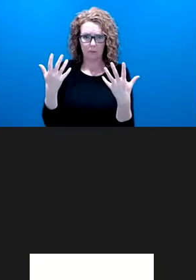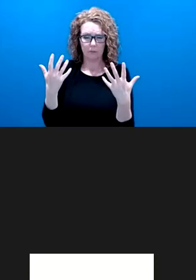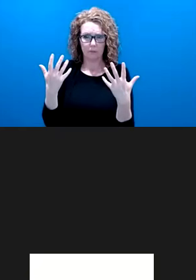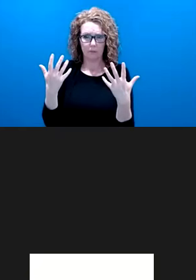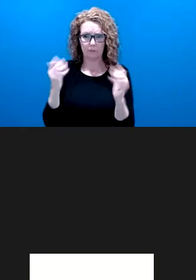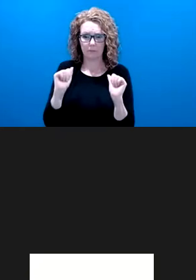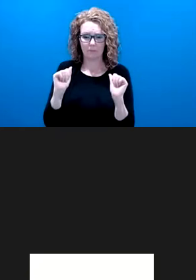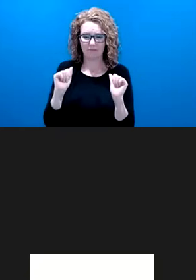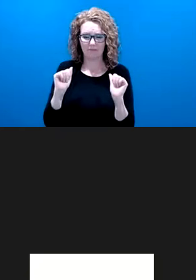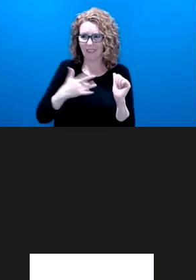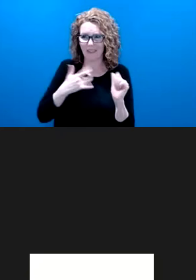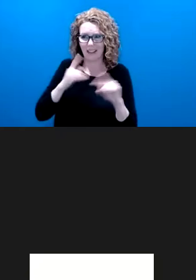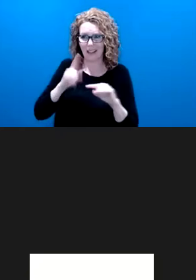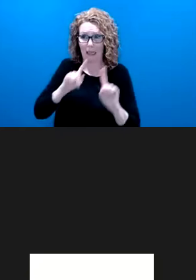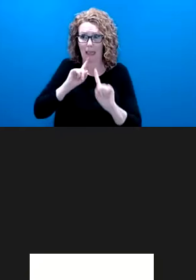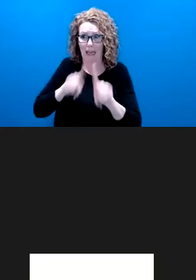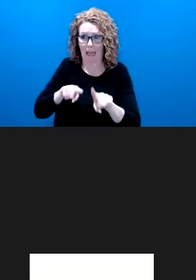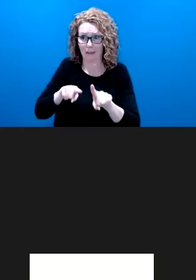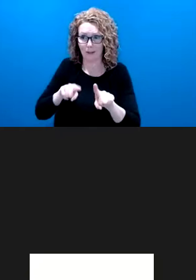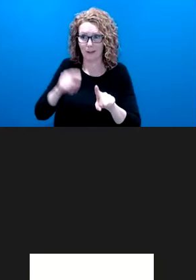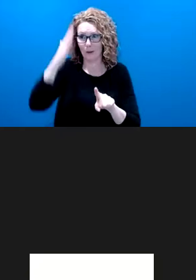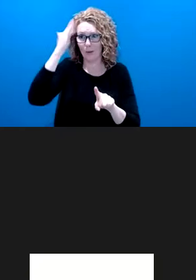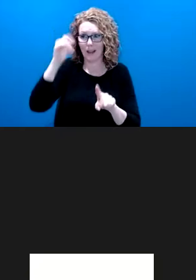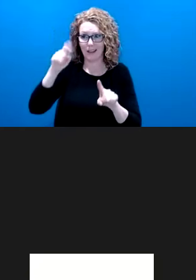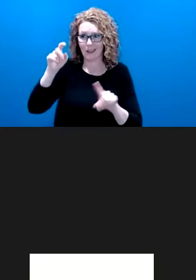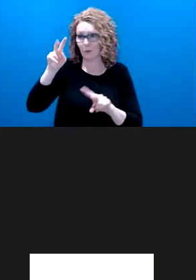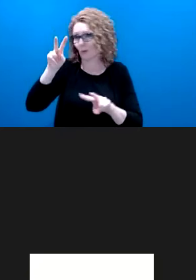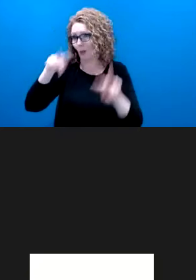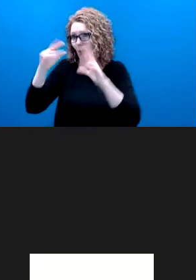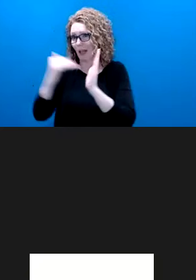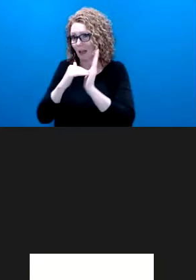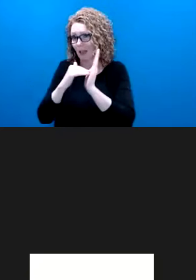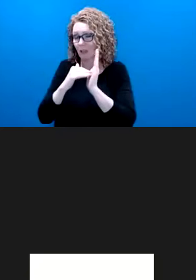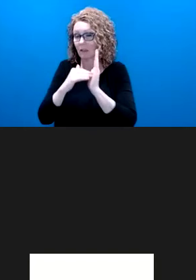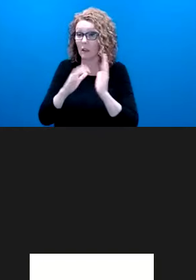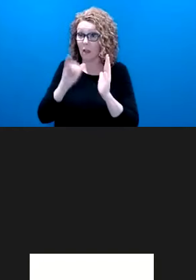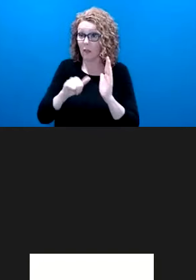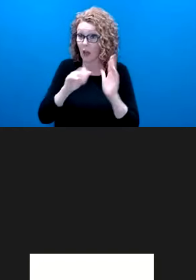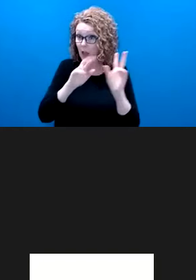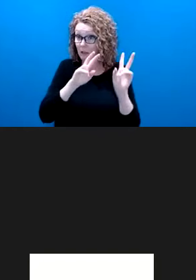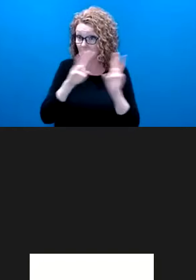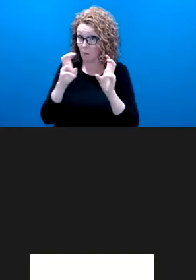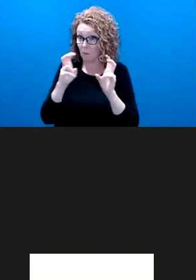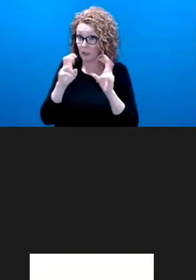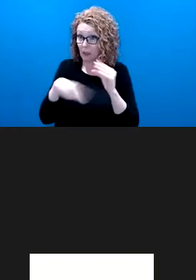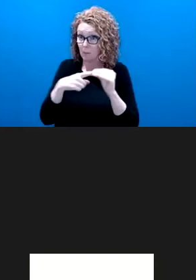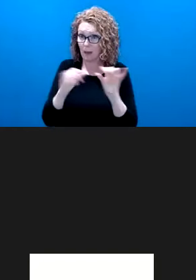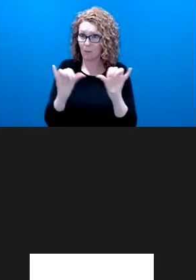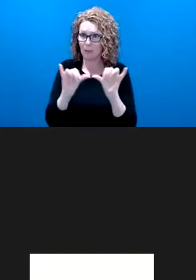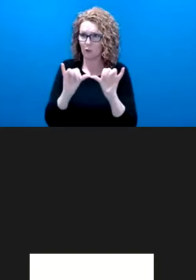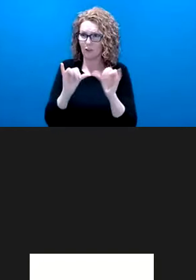I would need to look at the bill again, I think, to know, and that this is also a topic that we could probably discuss with